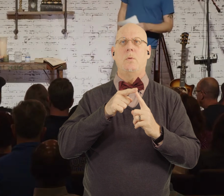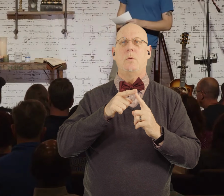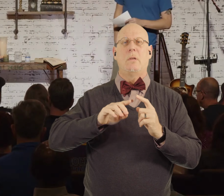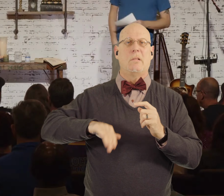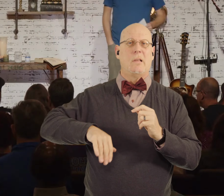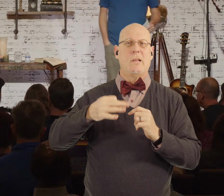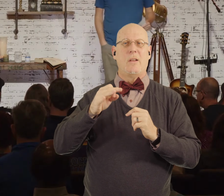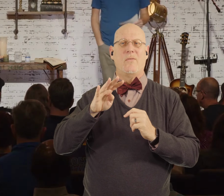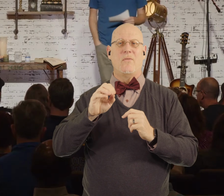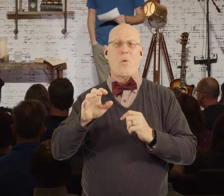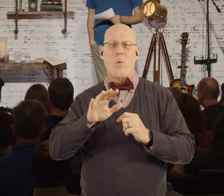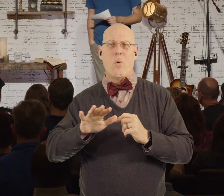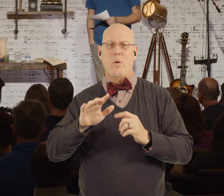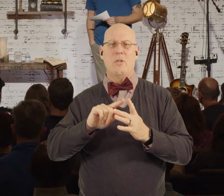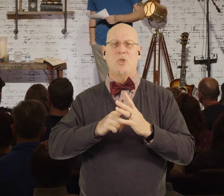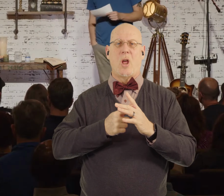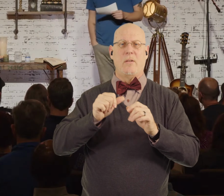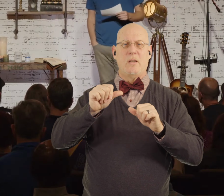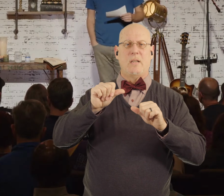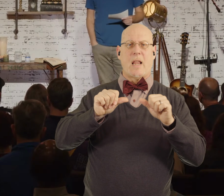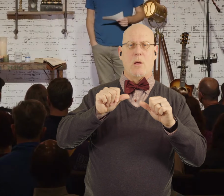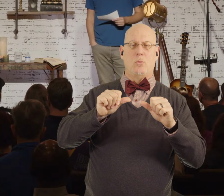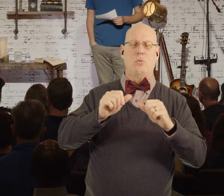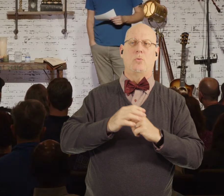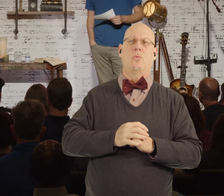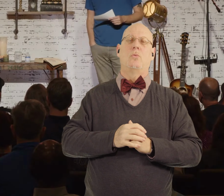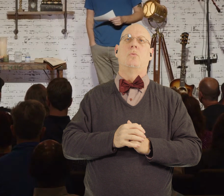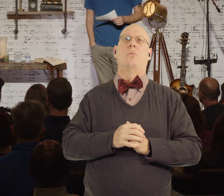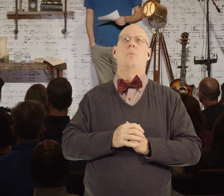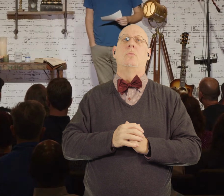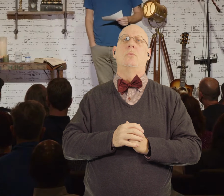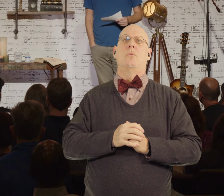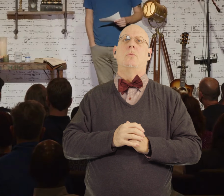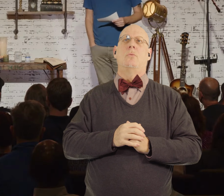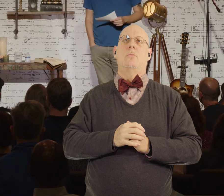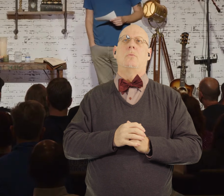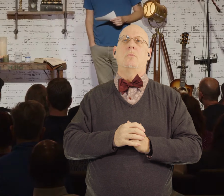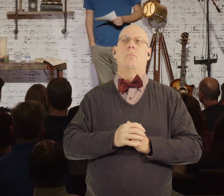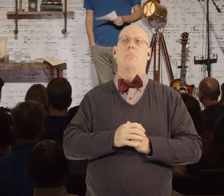Until in the late 1940s, he began to have doubts.